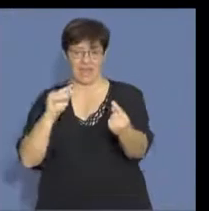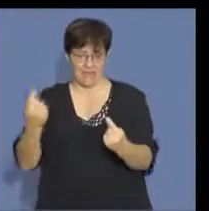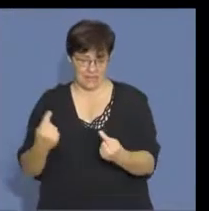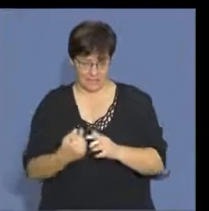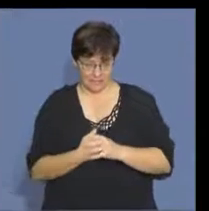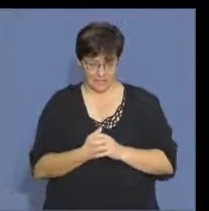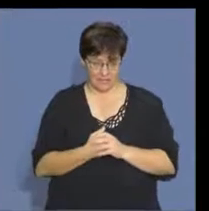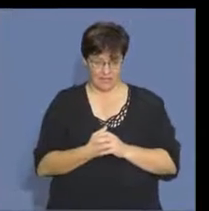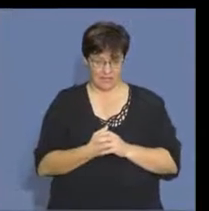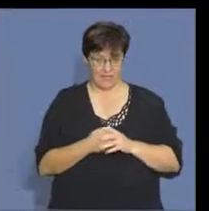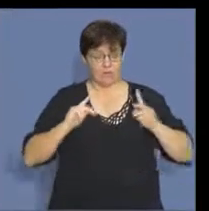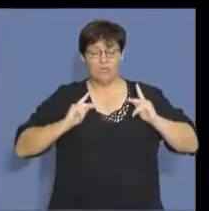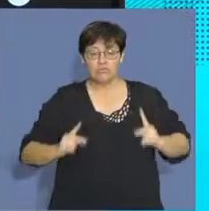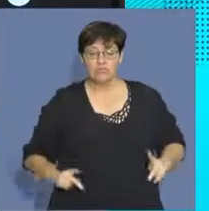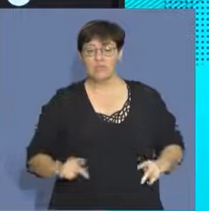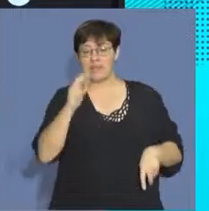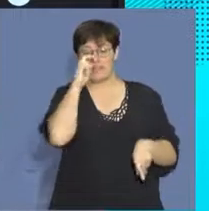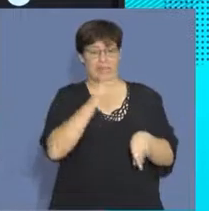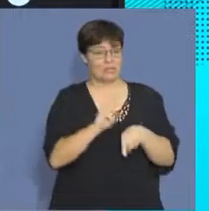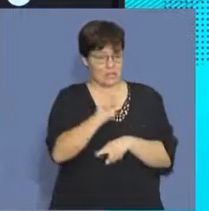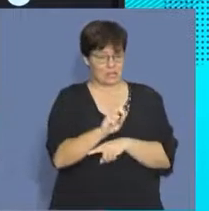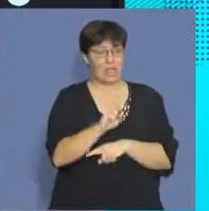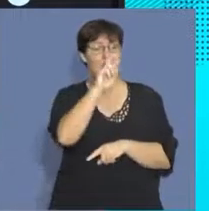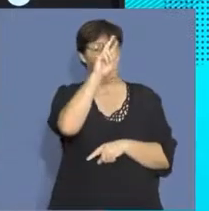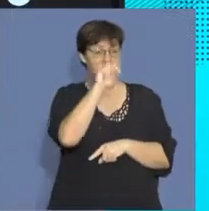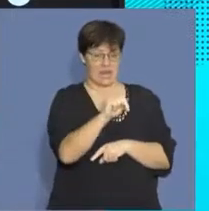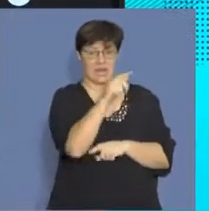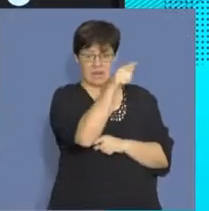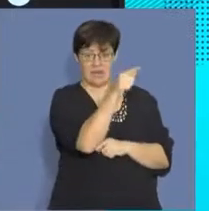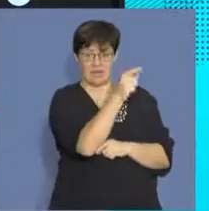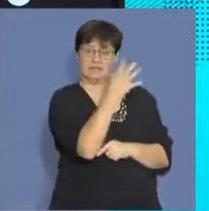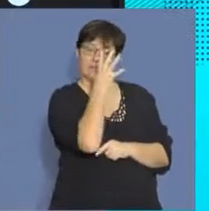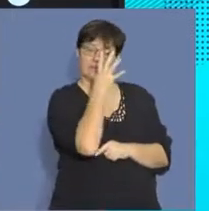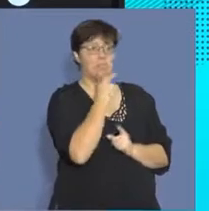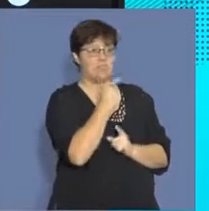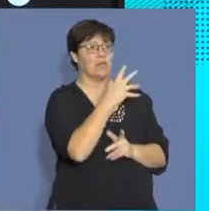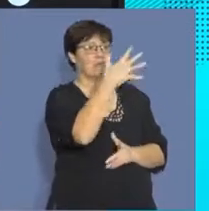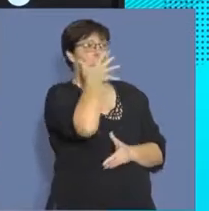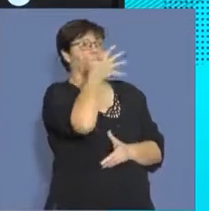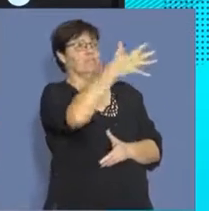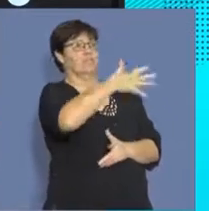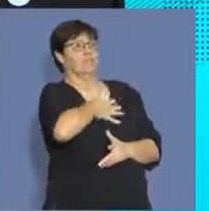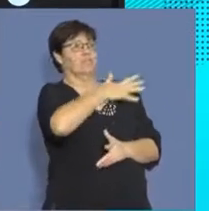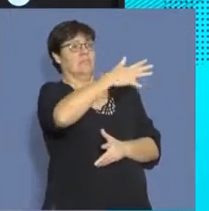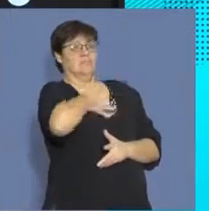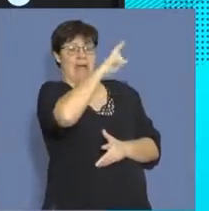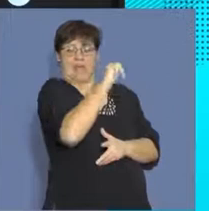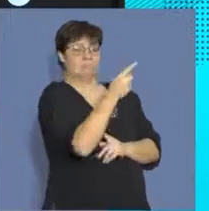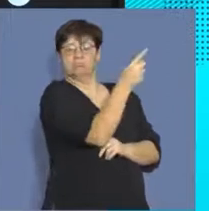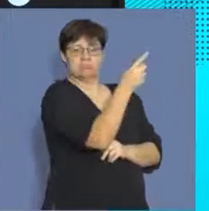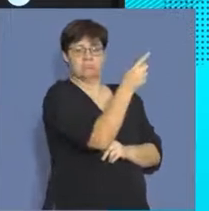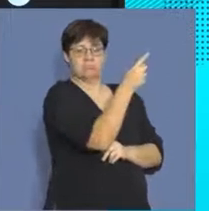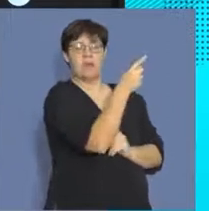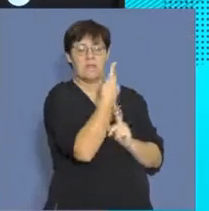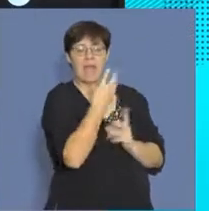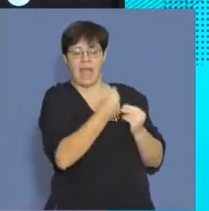Again, humans require lots of nitrogen, and we don't get this by inhaling that nitrogen. We've got to be able to access that